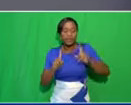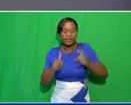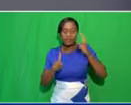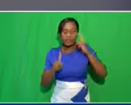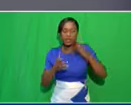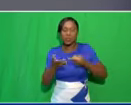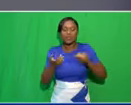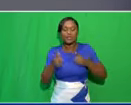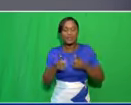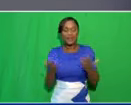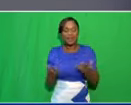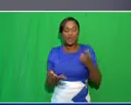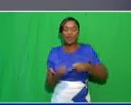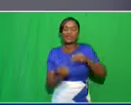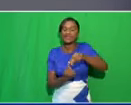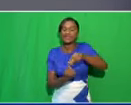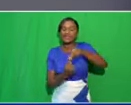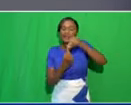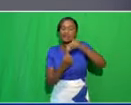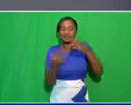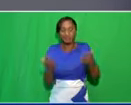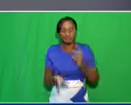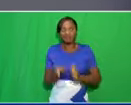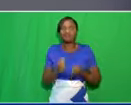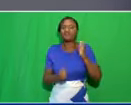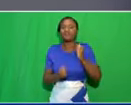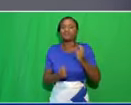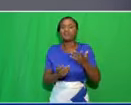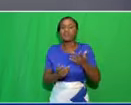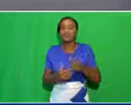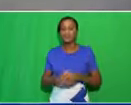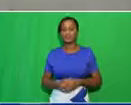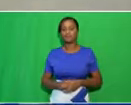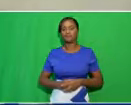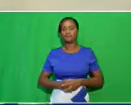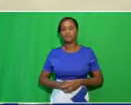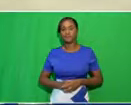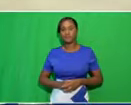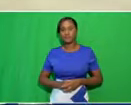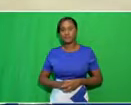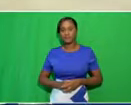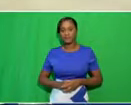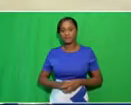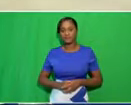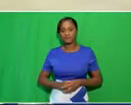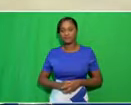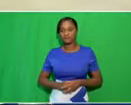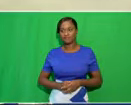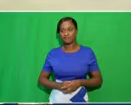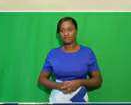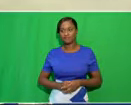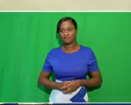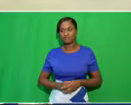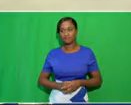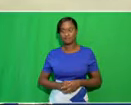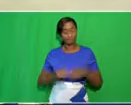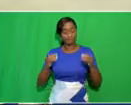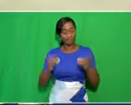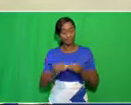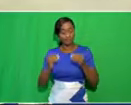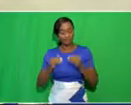is peculiar to Trinidad and Tobago. Most certainly. Okay, so we have the questions are coming in.